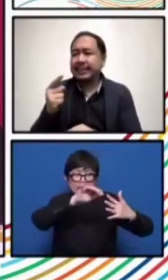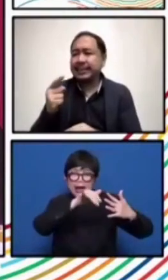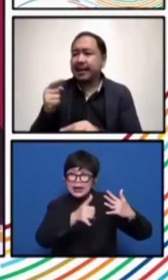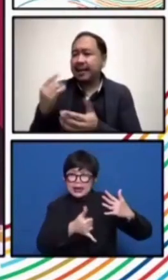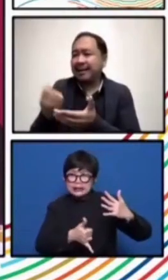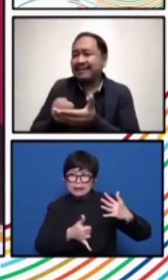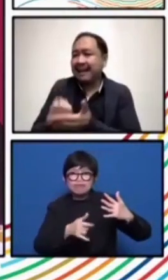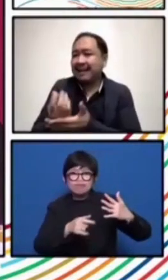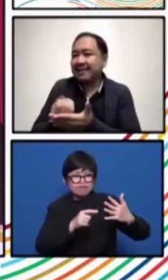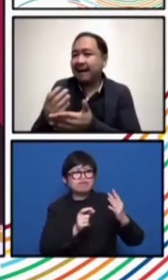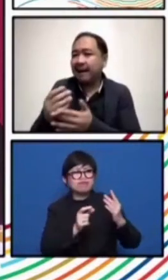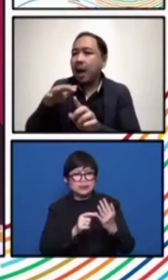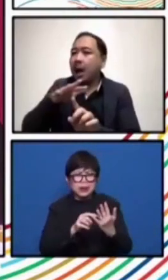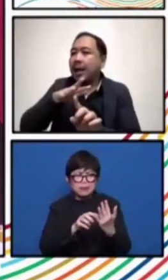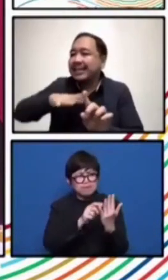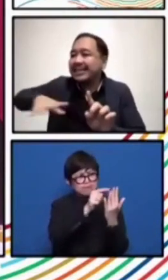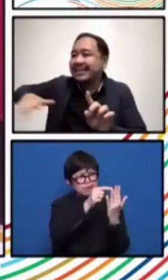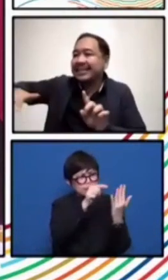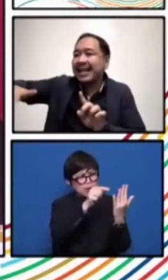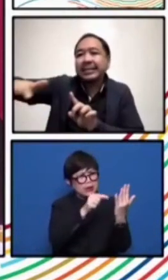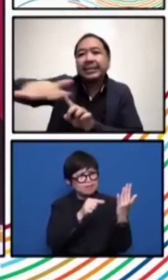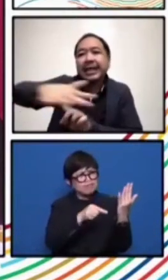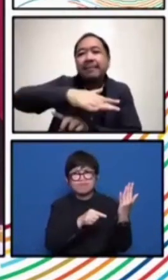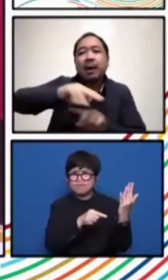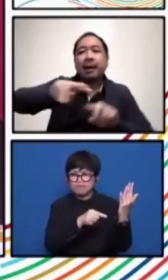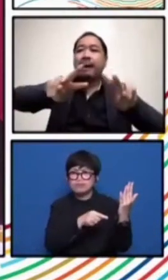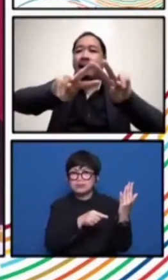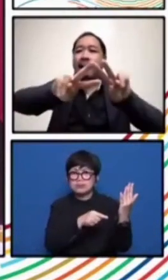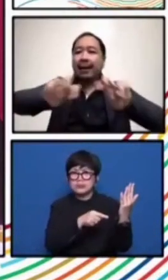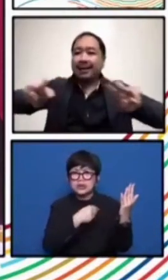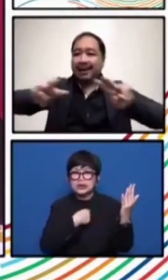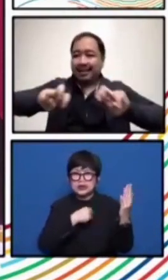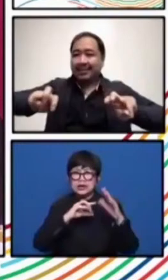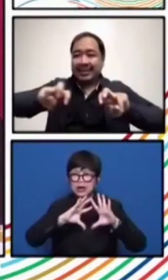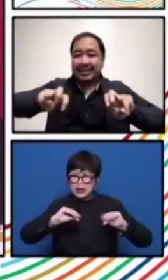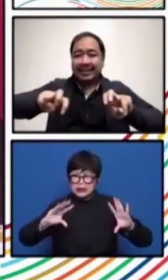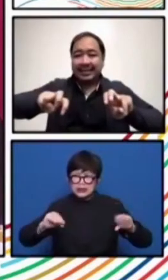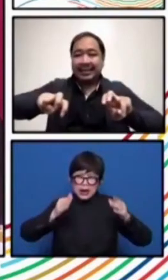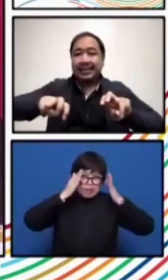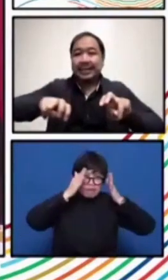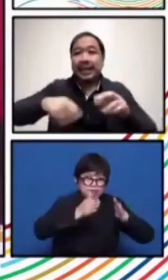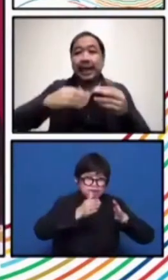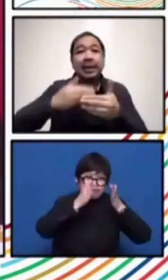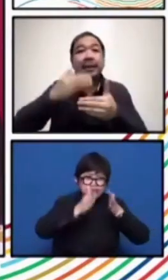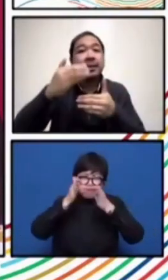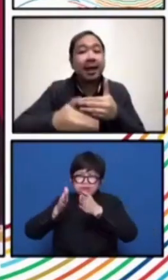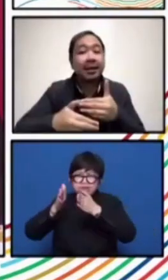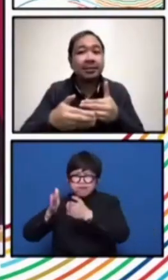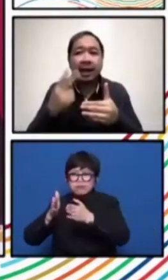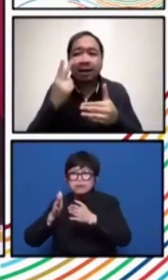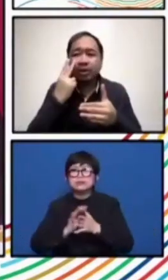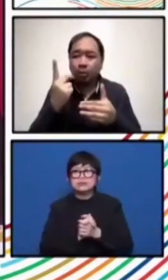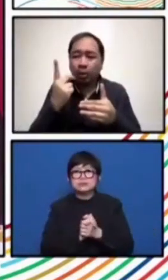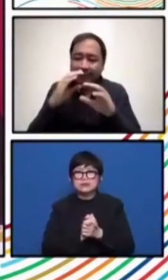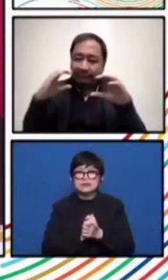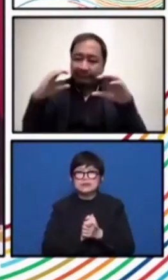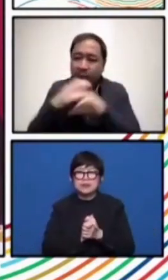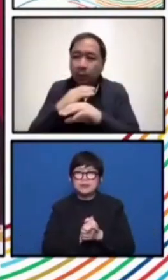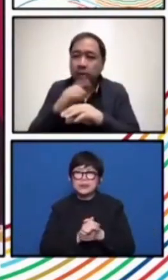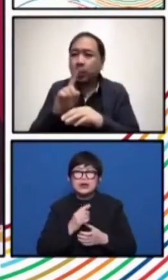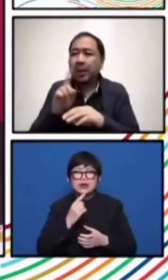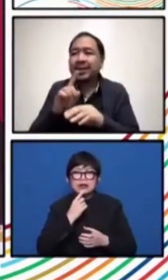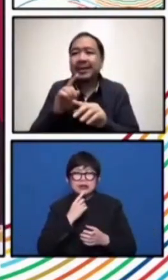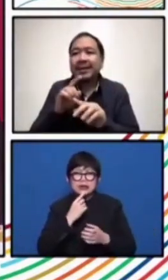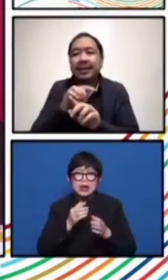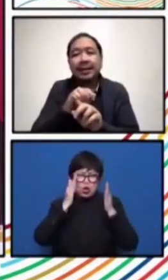we have worked specifically on a chapter on disability data so what is the status of disability data